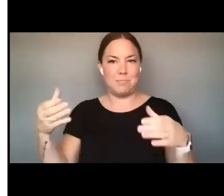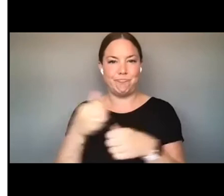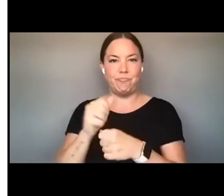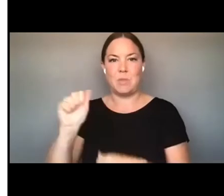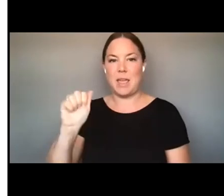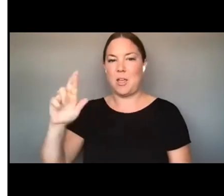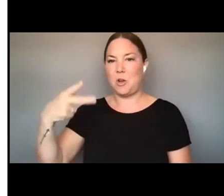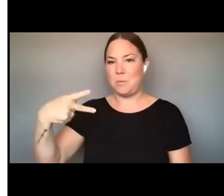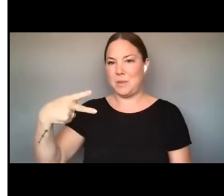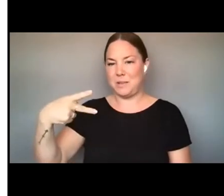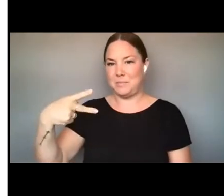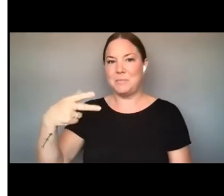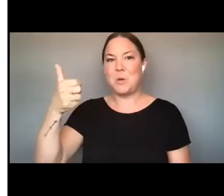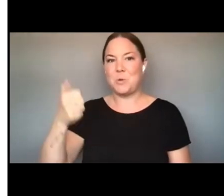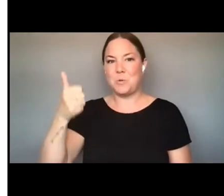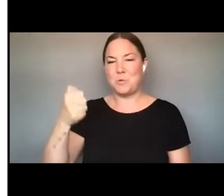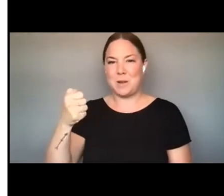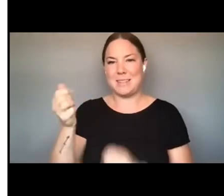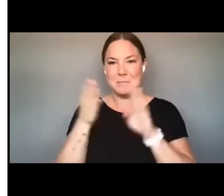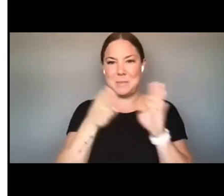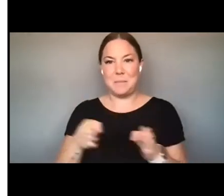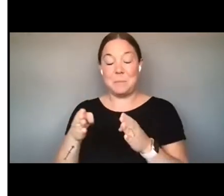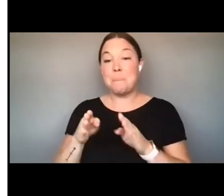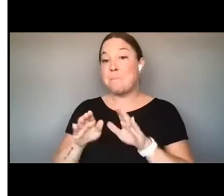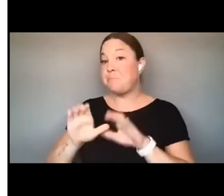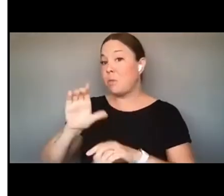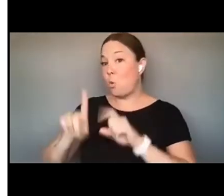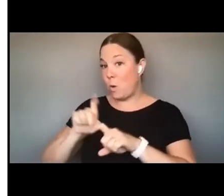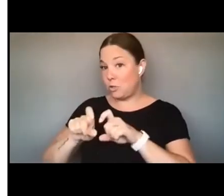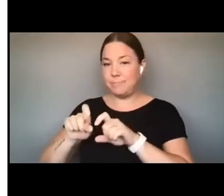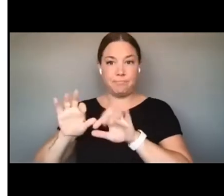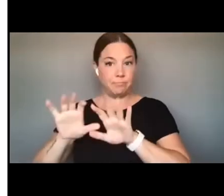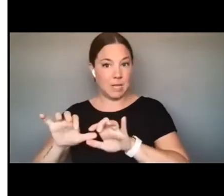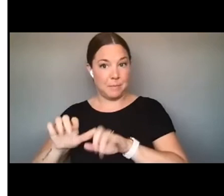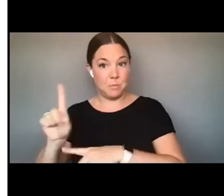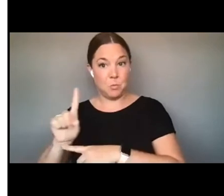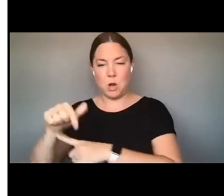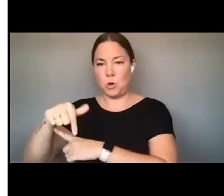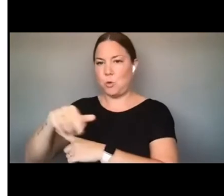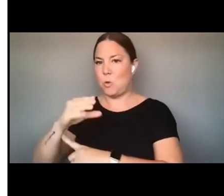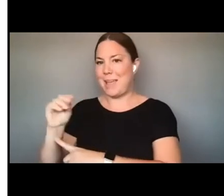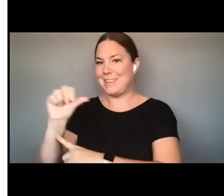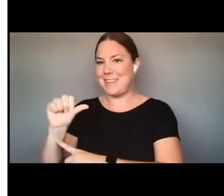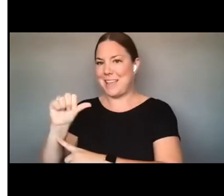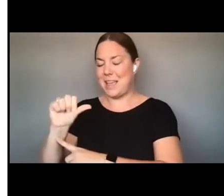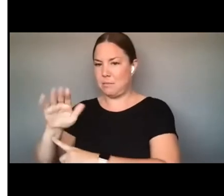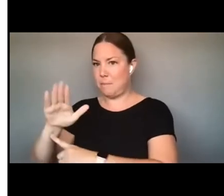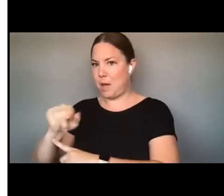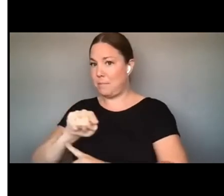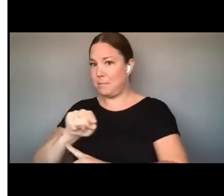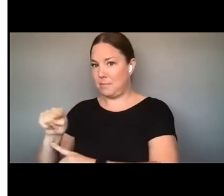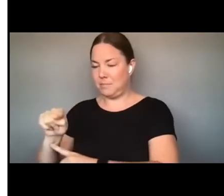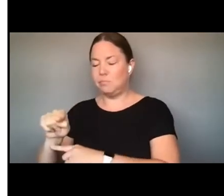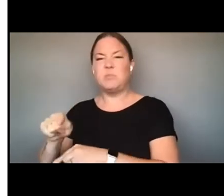Please type any questions in the Q&A area at the bottom of your screen and we will get through as many as